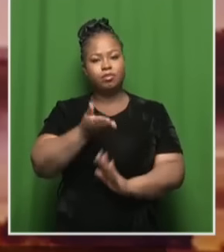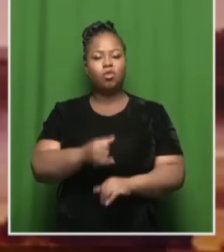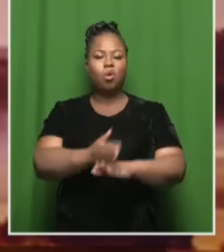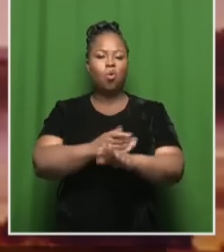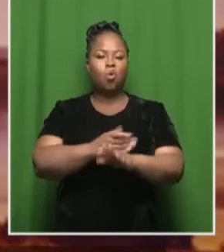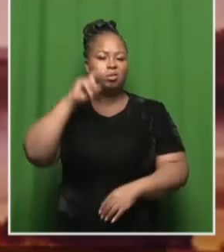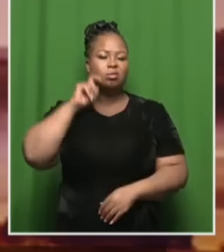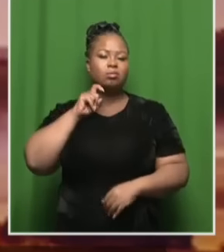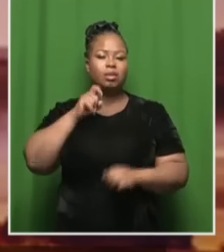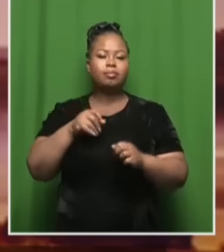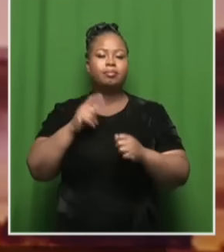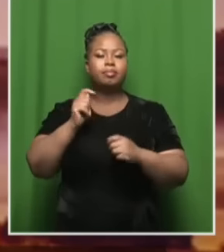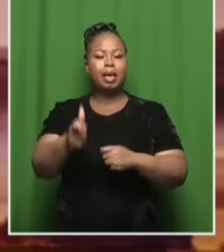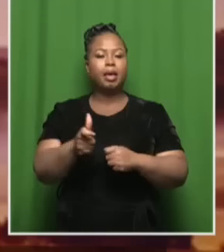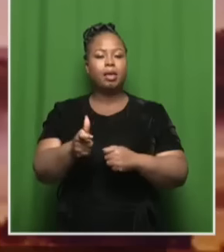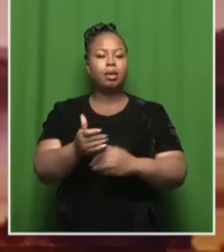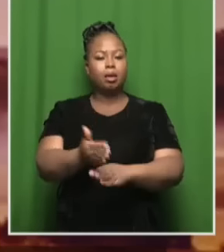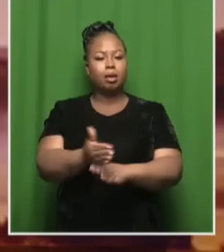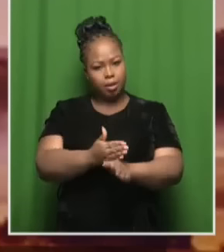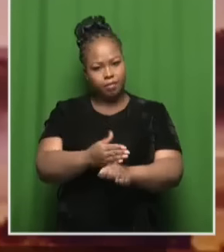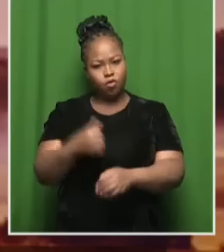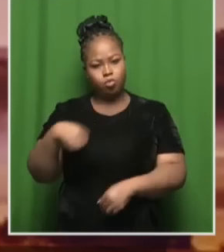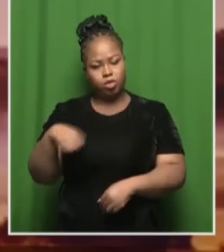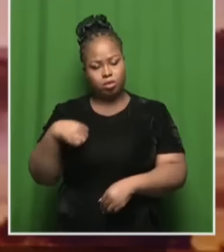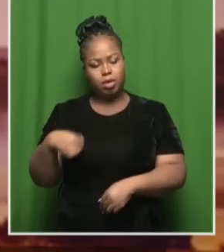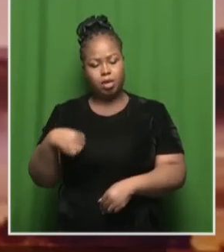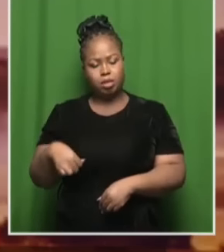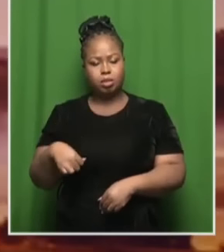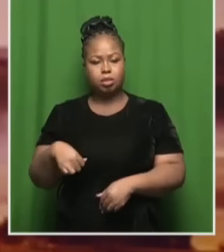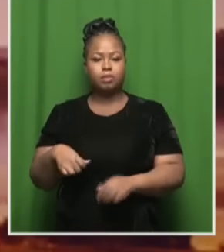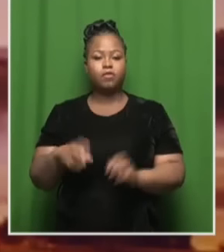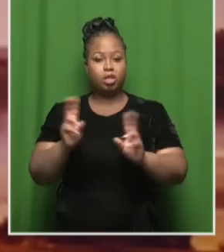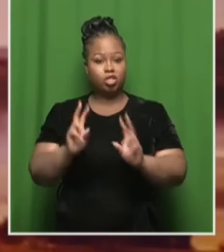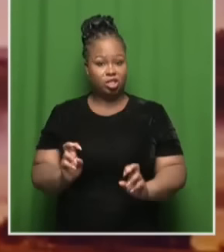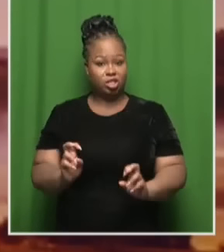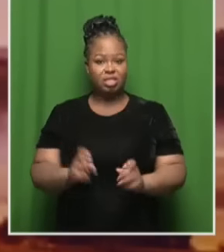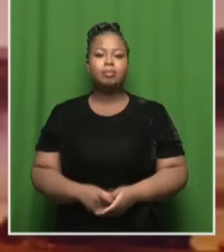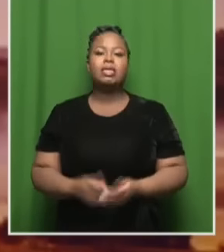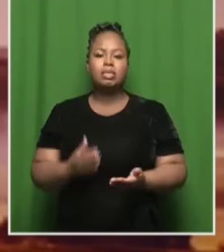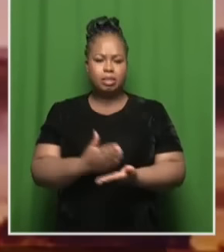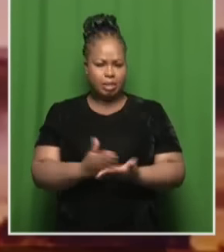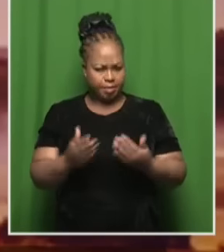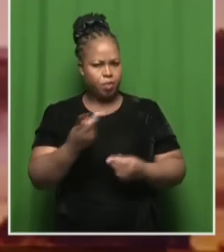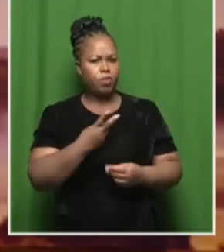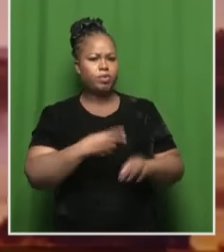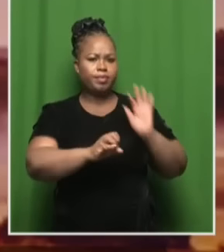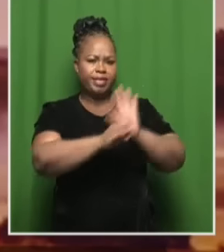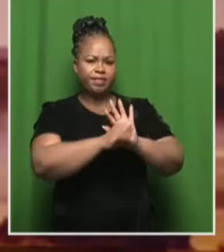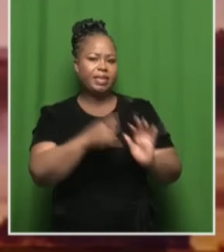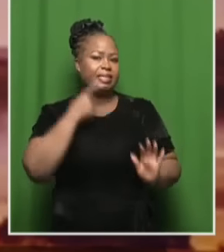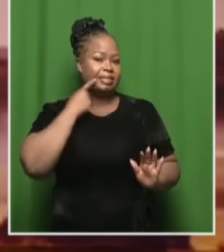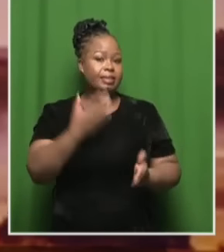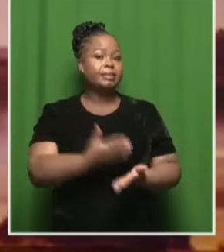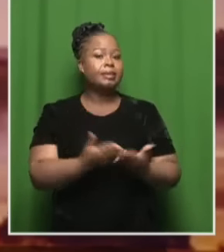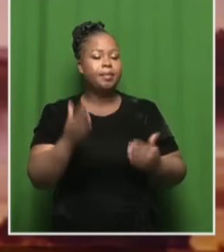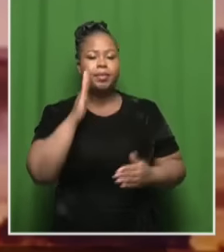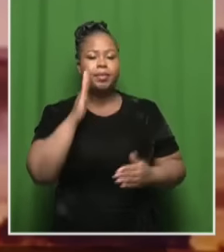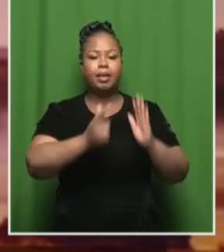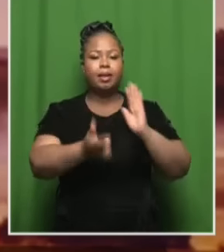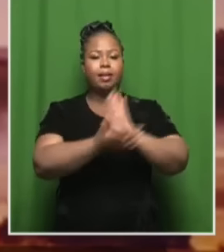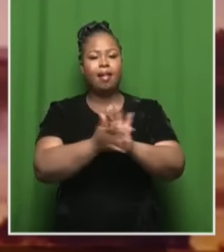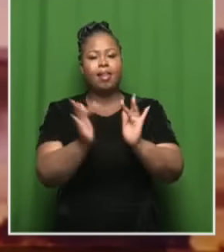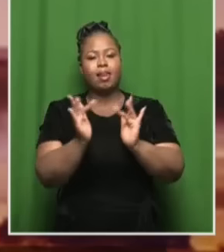prepaid electricity meters has allowed municipalities to identify non-vending meters, including those that are